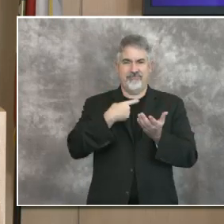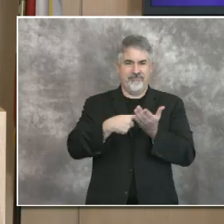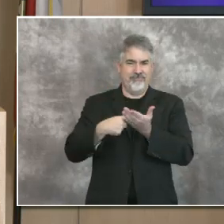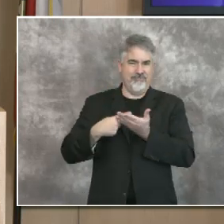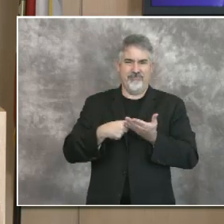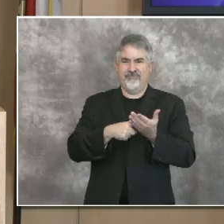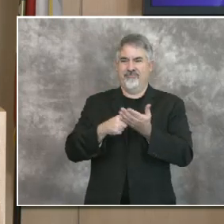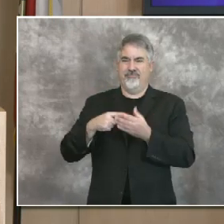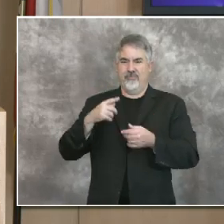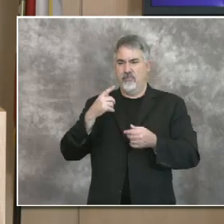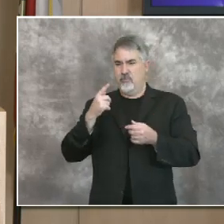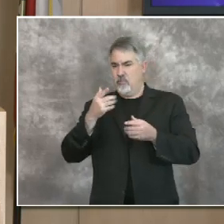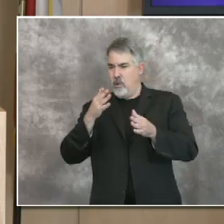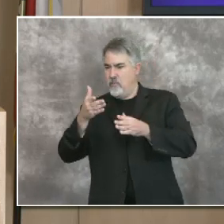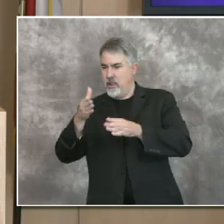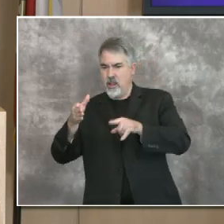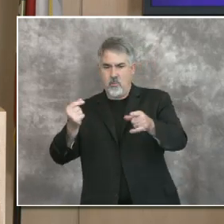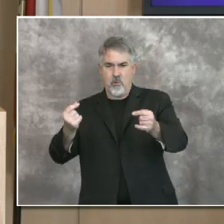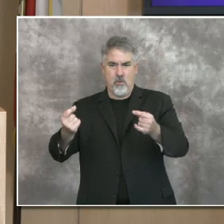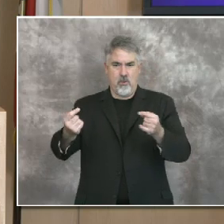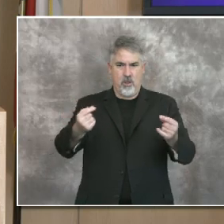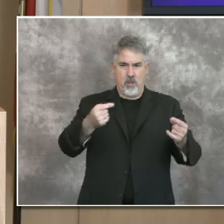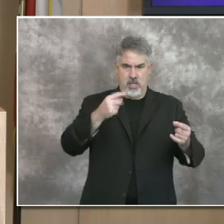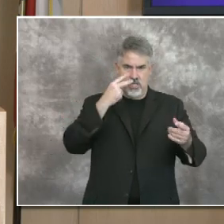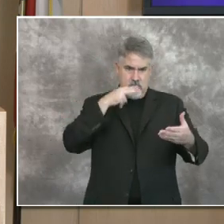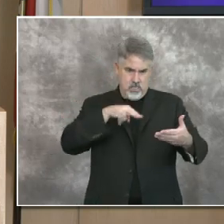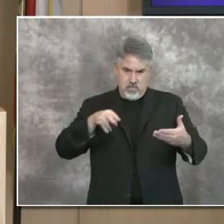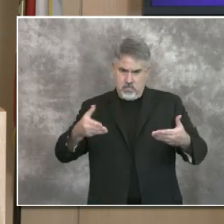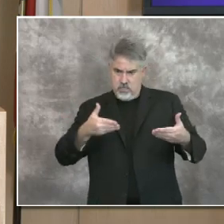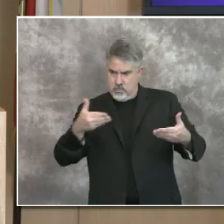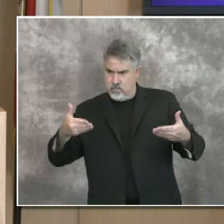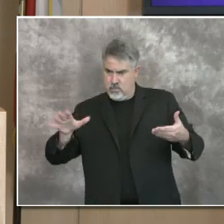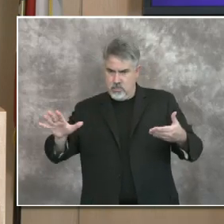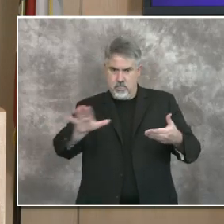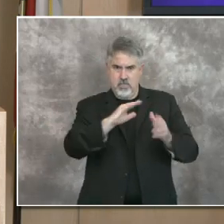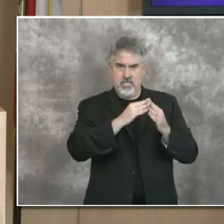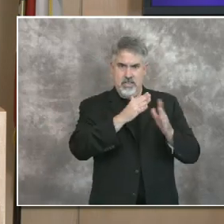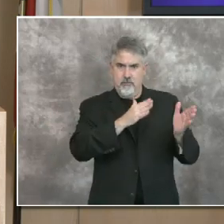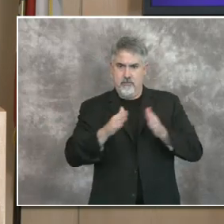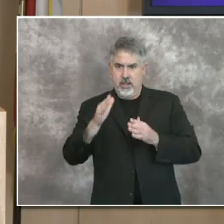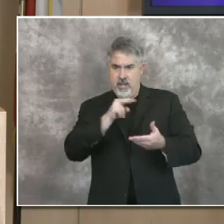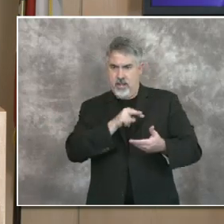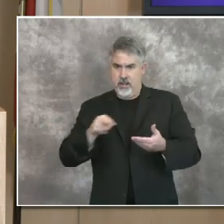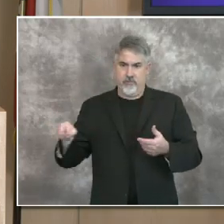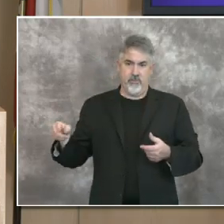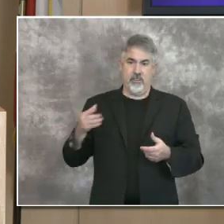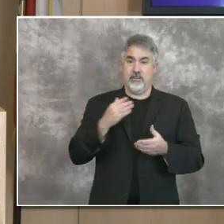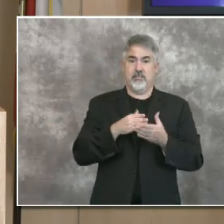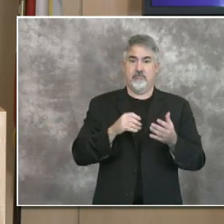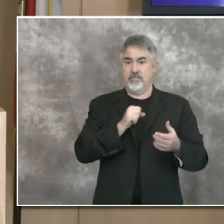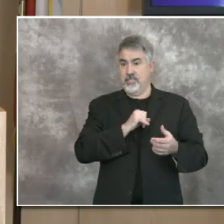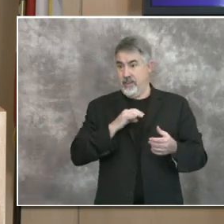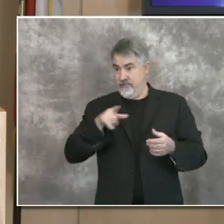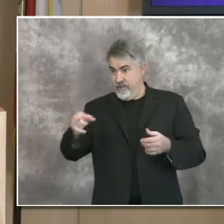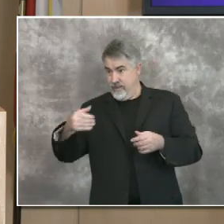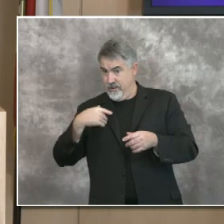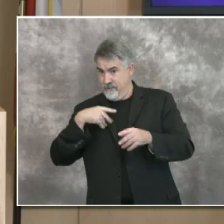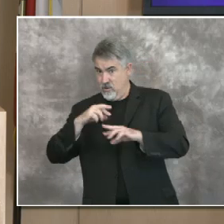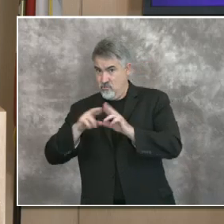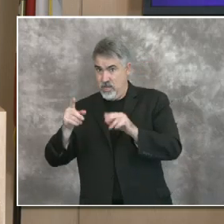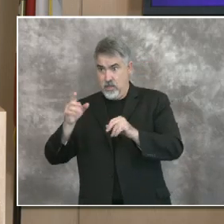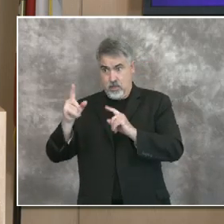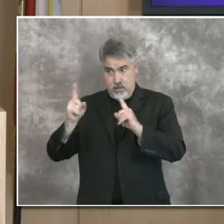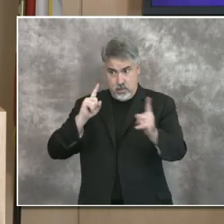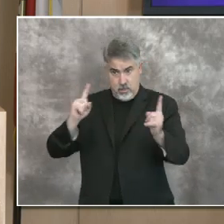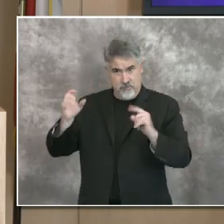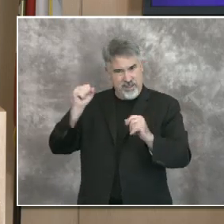we would like to see in place in each of our parks around staffing and physical distancing and enforcement and other types of things